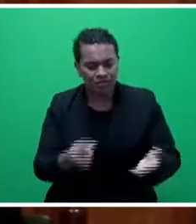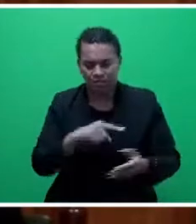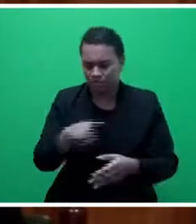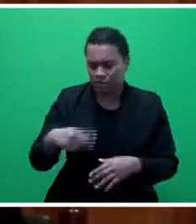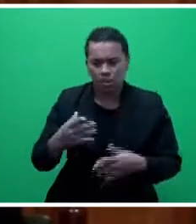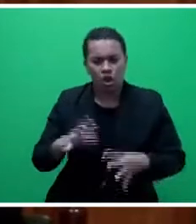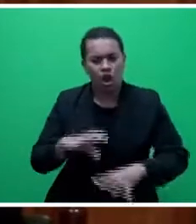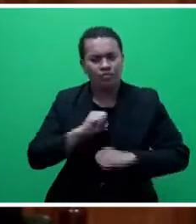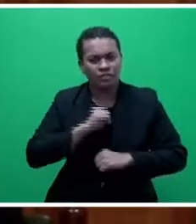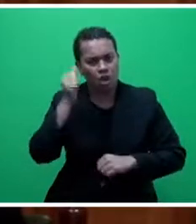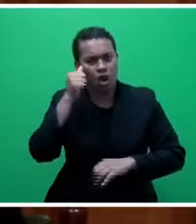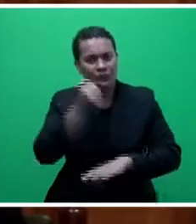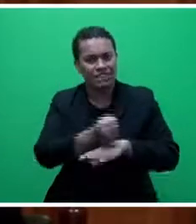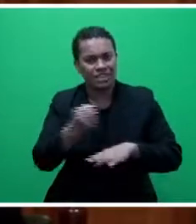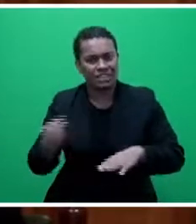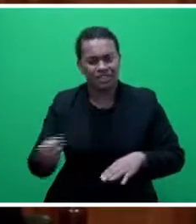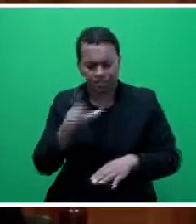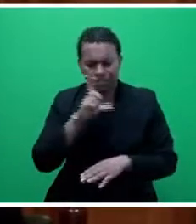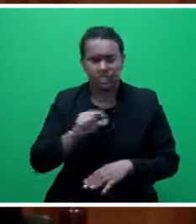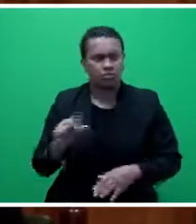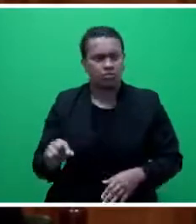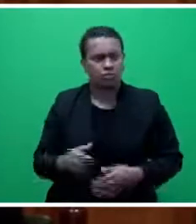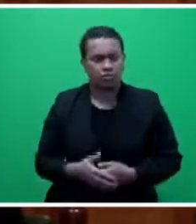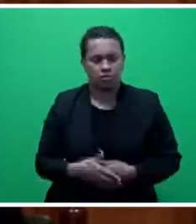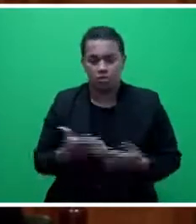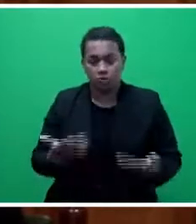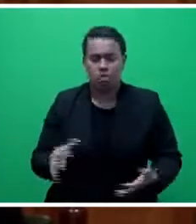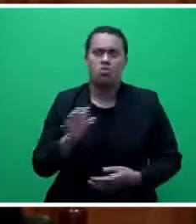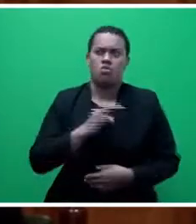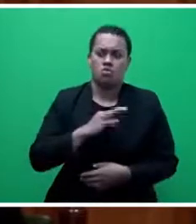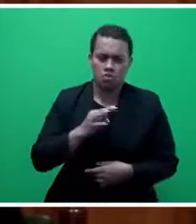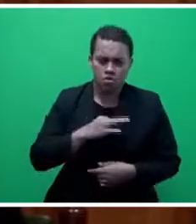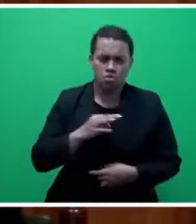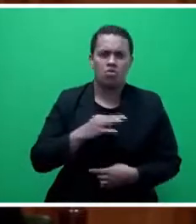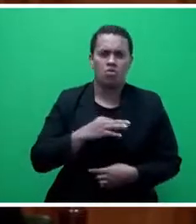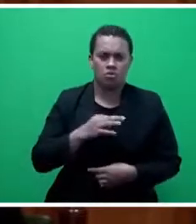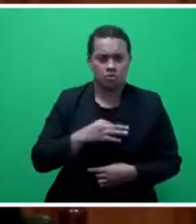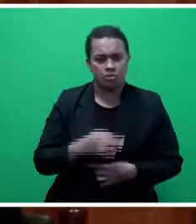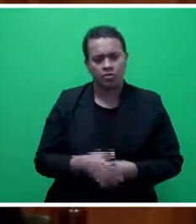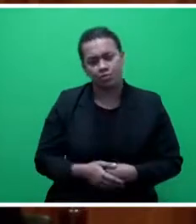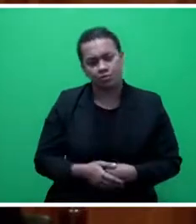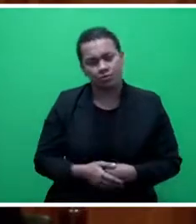And government, and the way we do things in this country, Honourable Speaker, needs to improve.